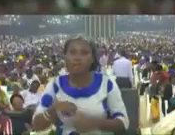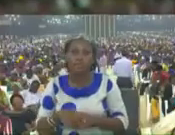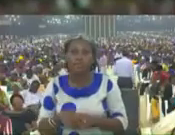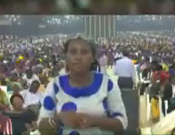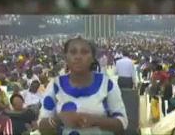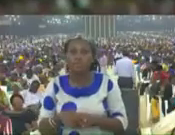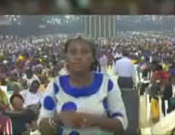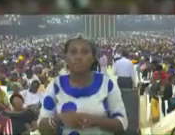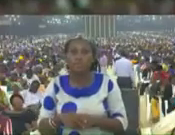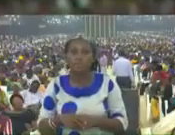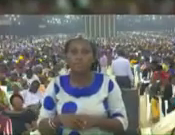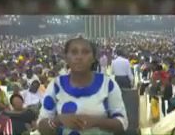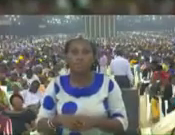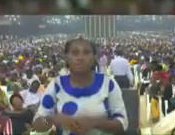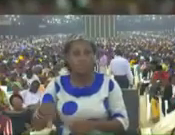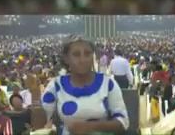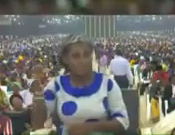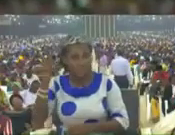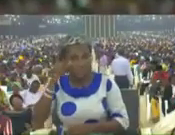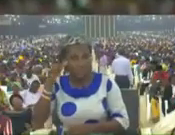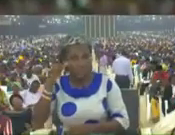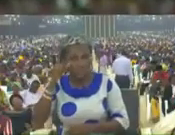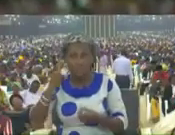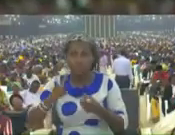are. Pay attention to my words.